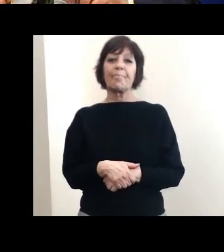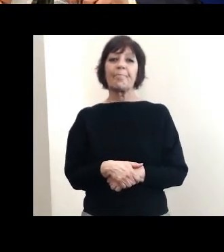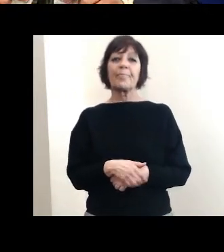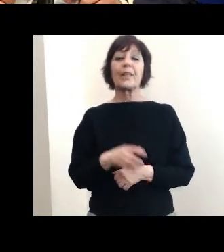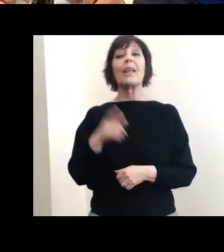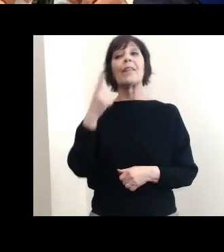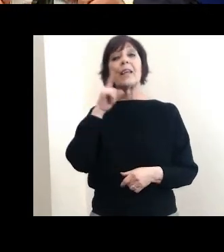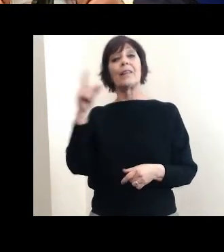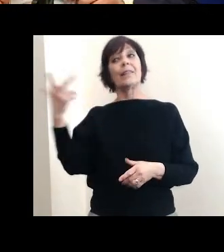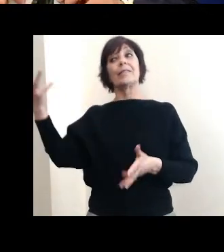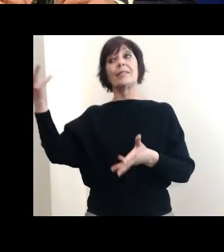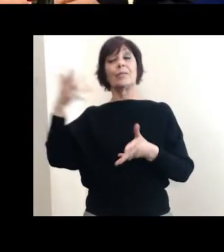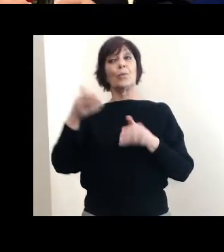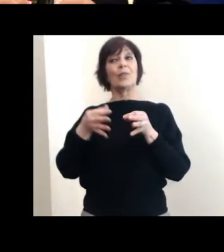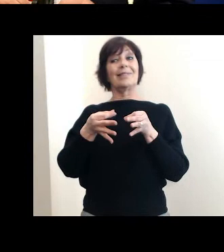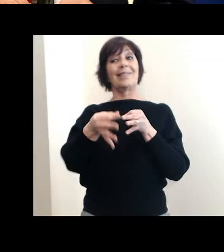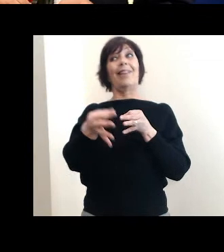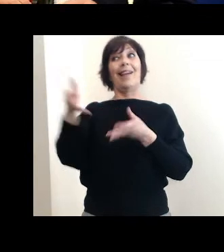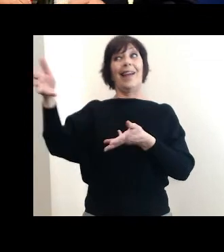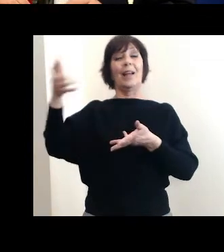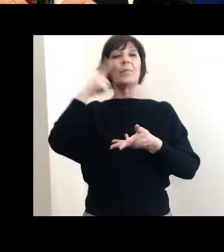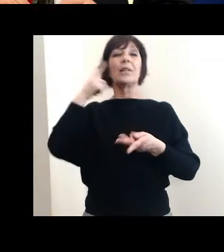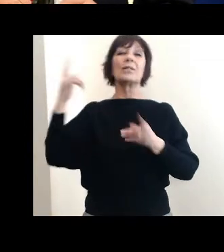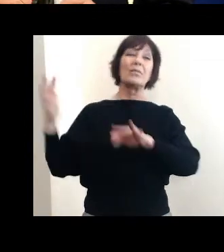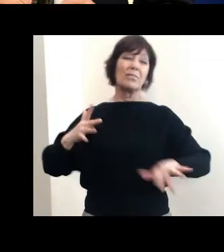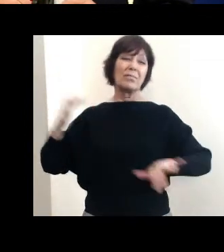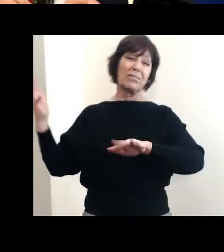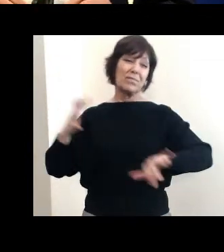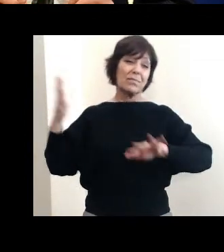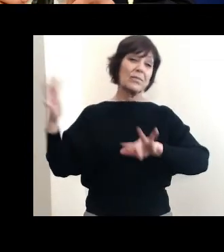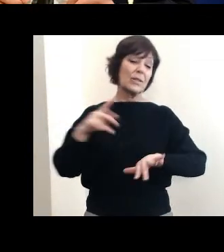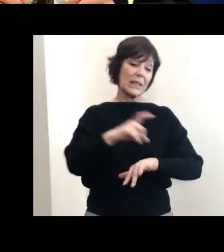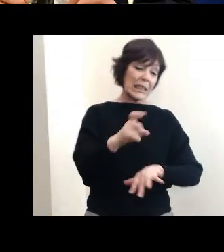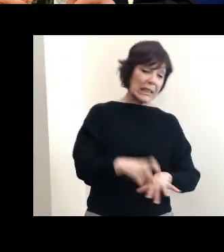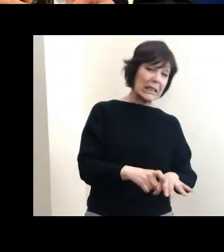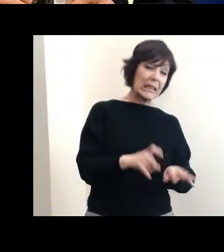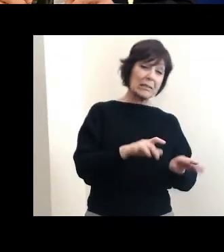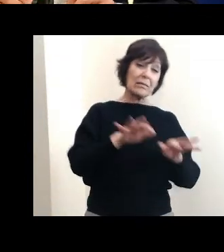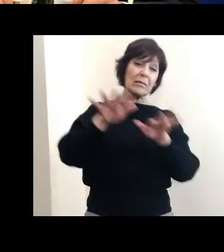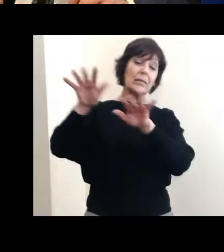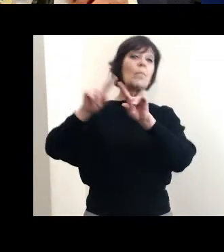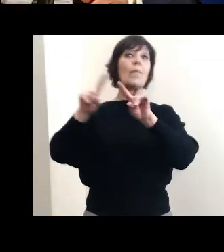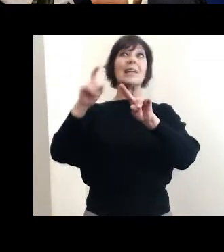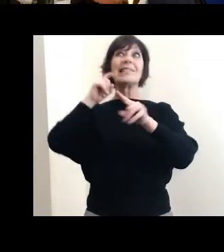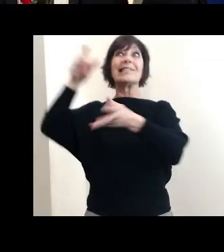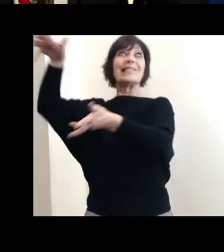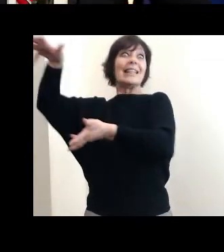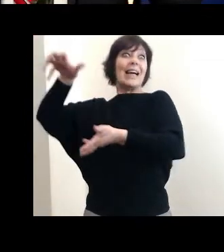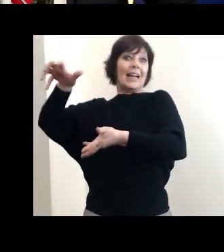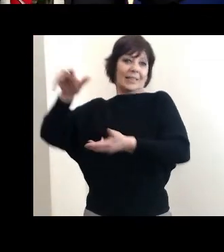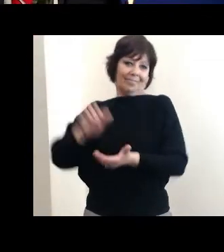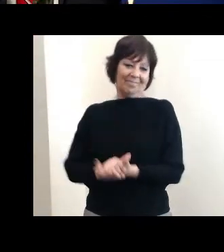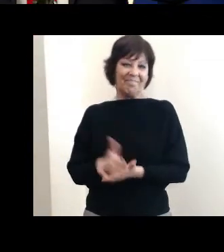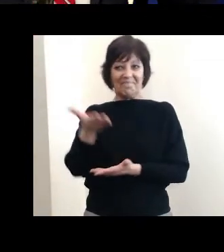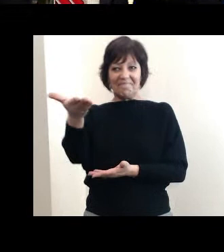were delayed a number of days because of the storms in the Midwest and Texas, but we just got them. So Dr.